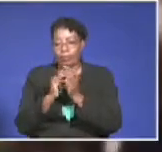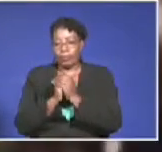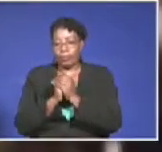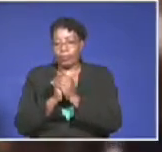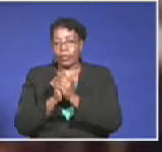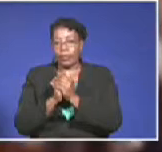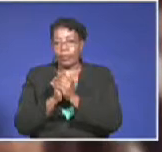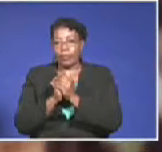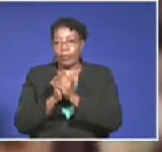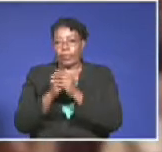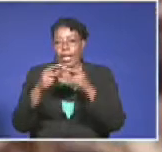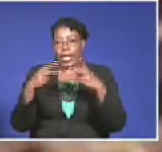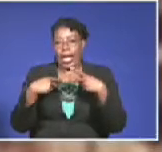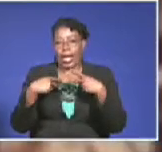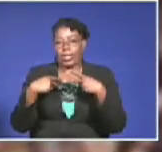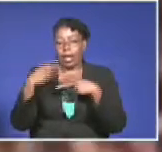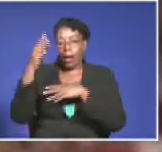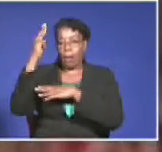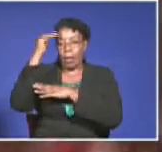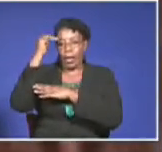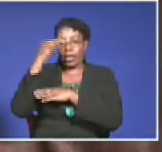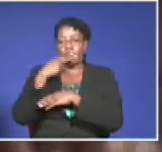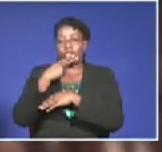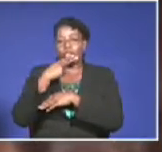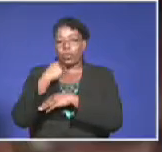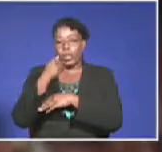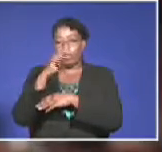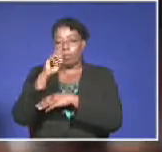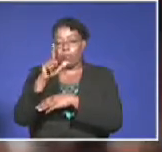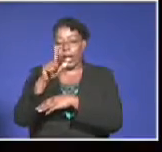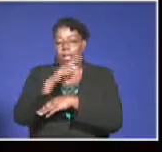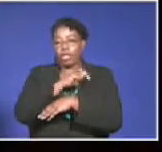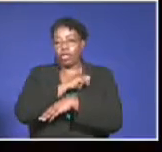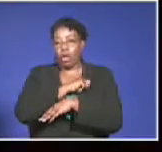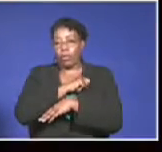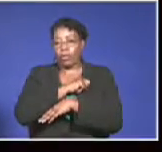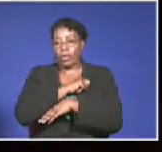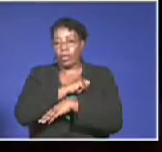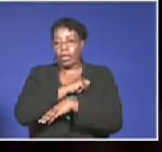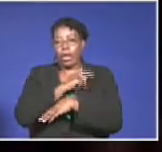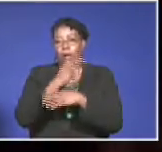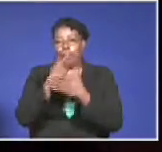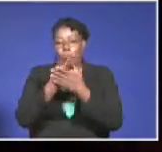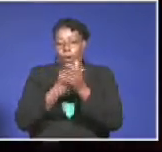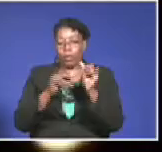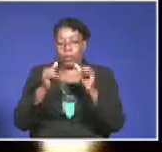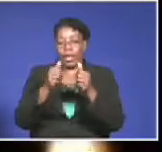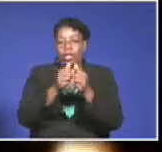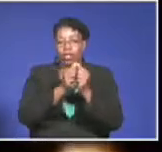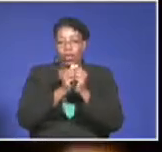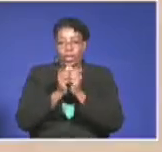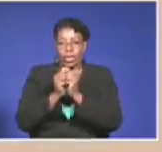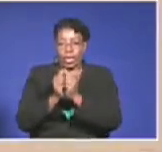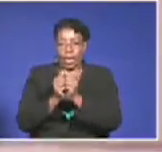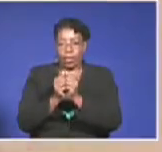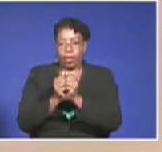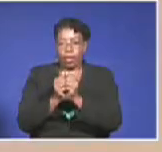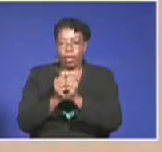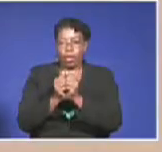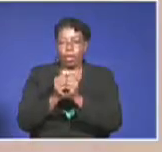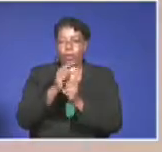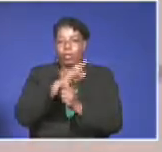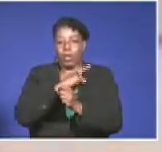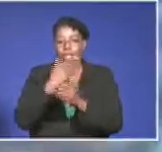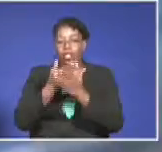fellow Bahamian Michael Sweet Bells Thompson. The two Bahamians also went on to play together at the University of Minnesota, where Goose had a